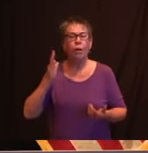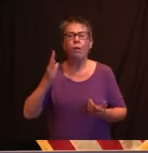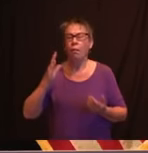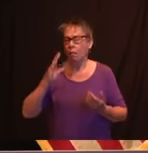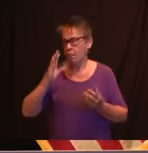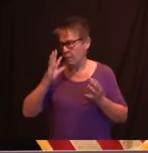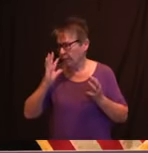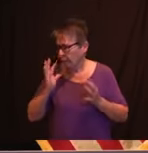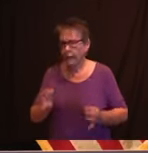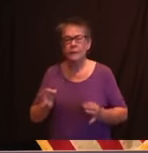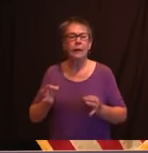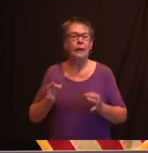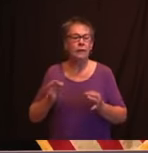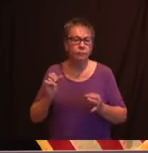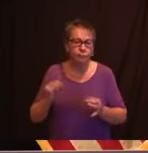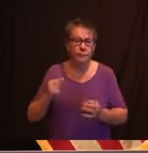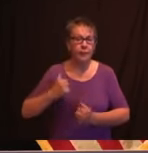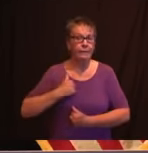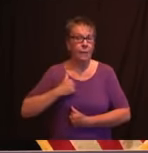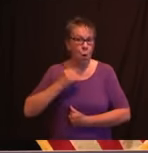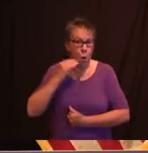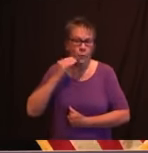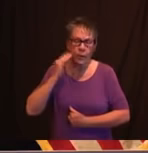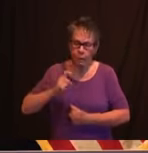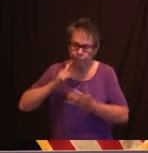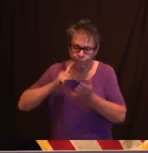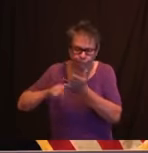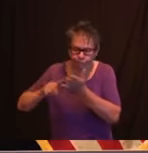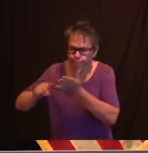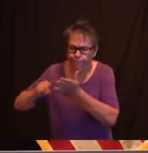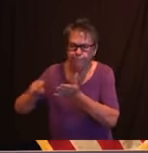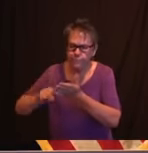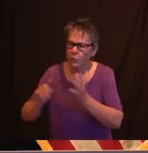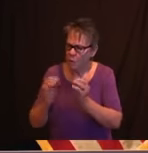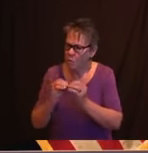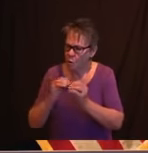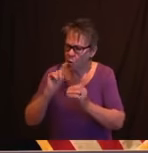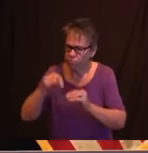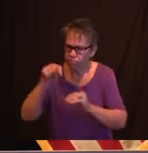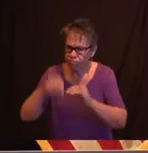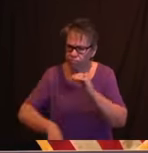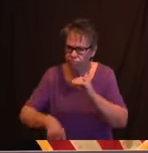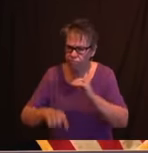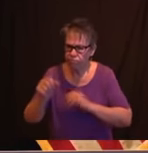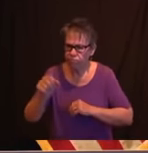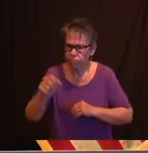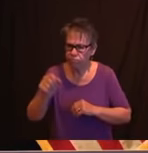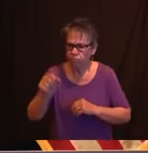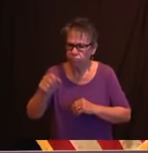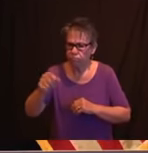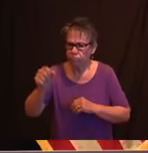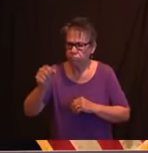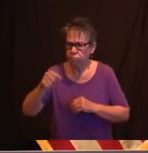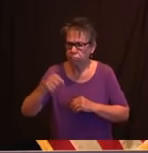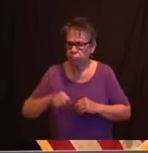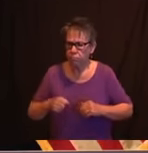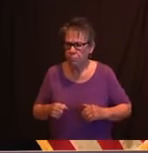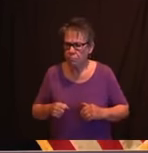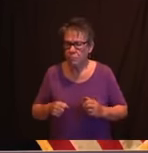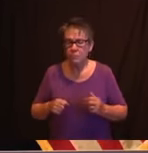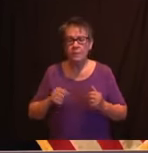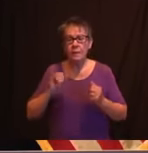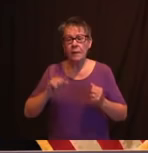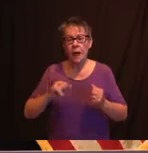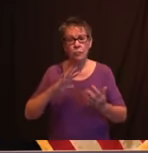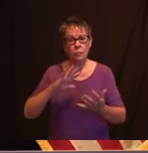And what new things did I learn? Listen, some of this we had a decent sense of. For instance, Millie and I think on our very first